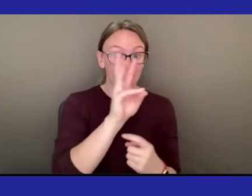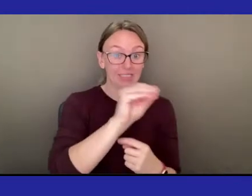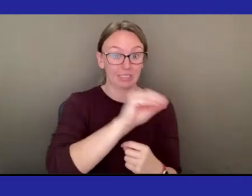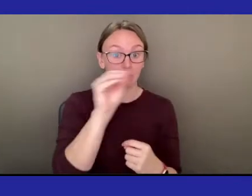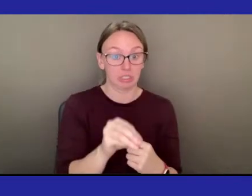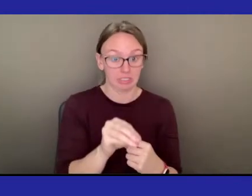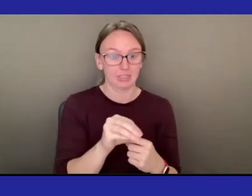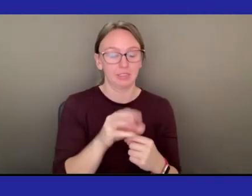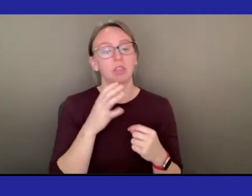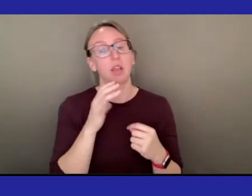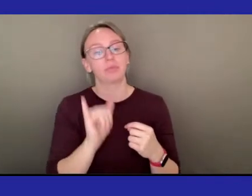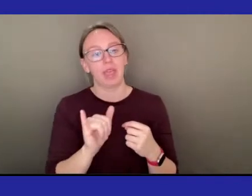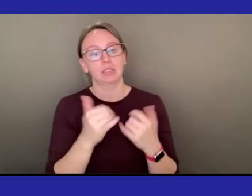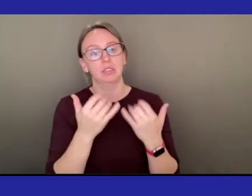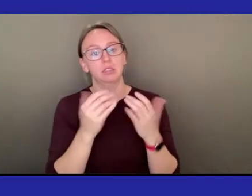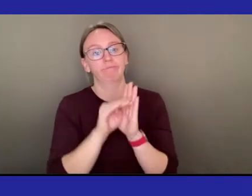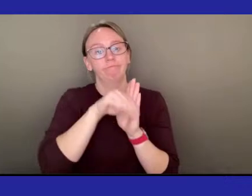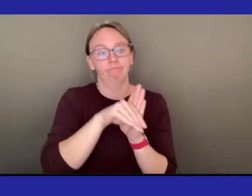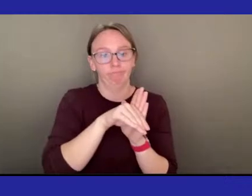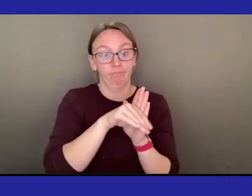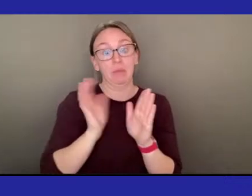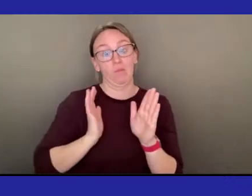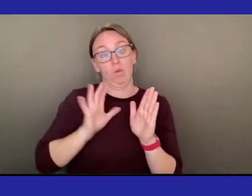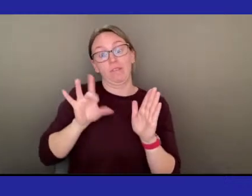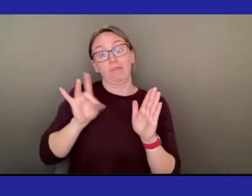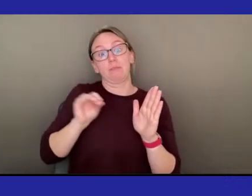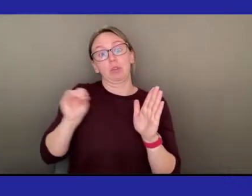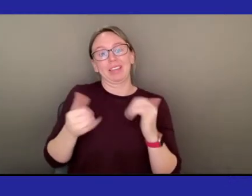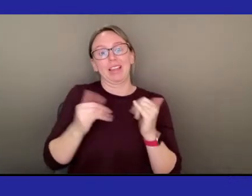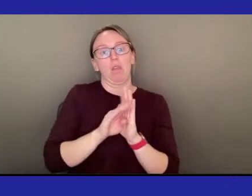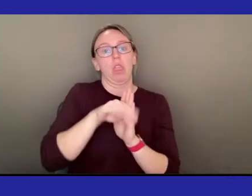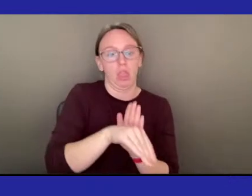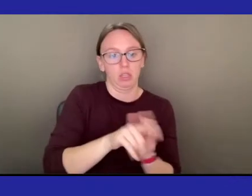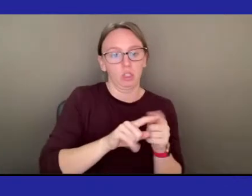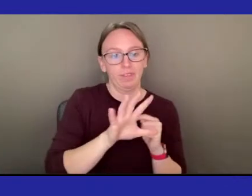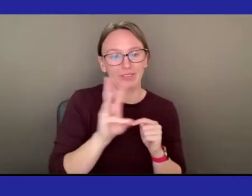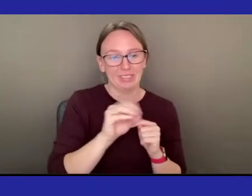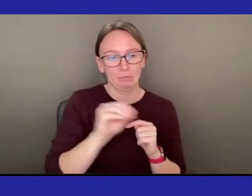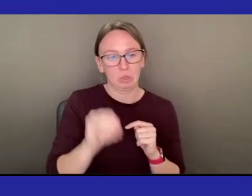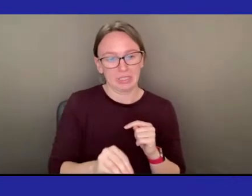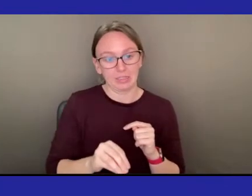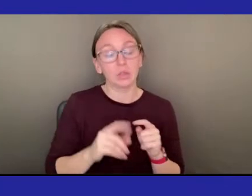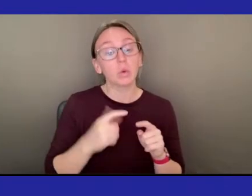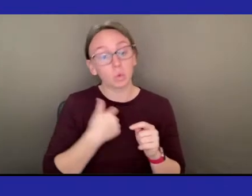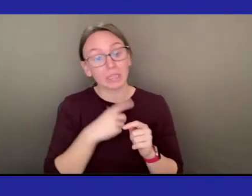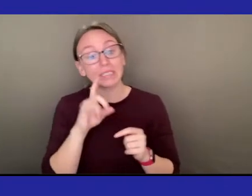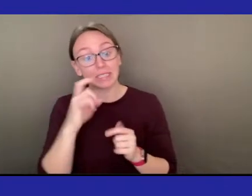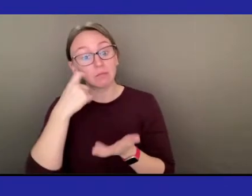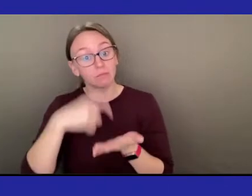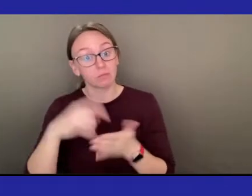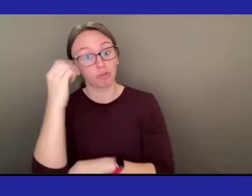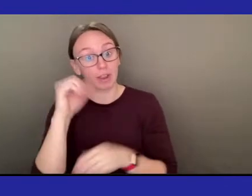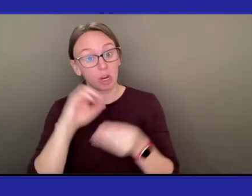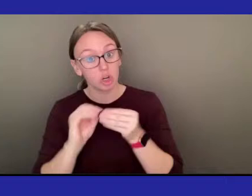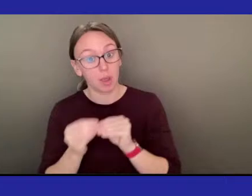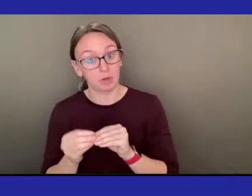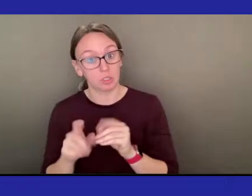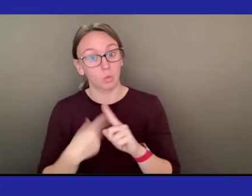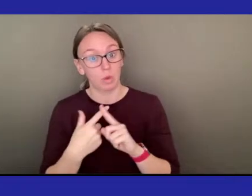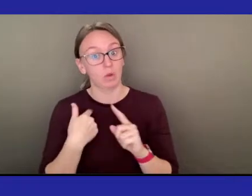below our target of 60%. So we did see record numbers when we did use